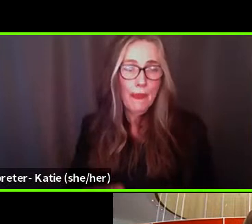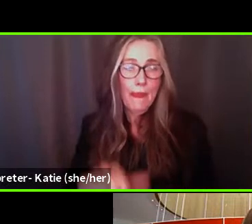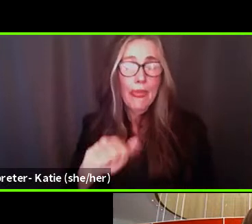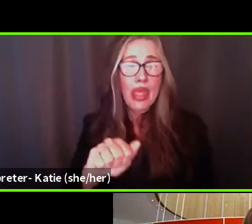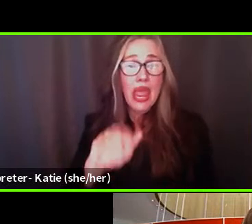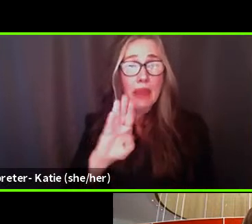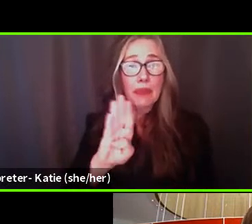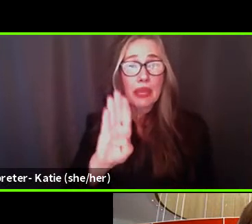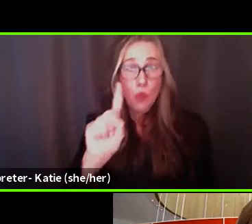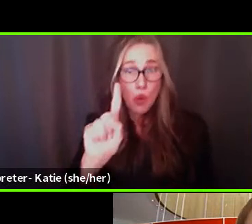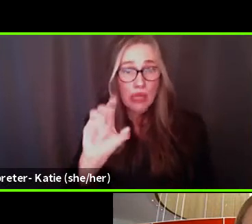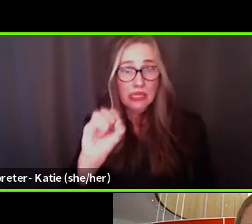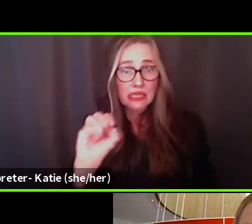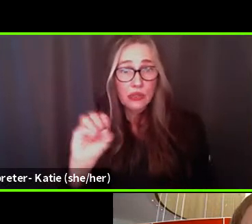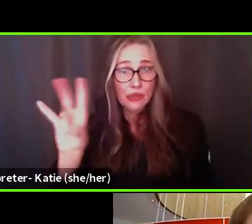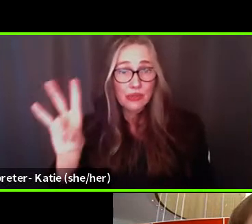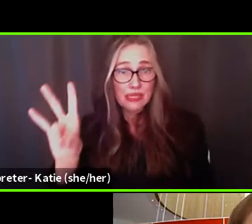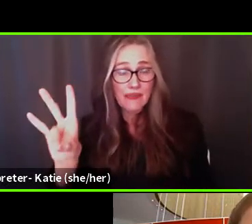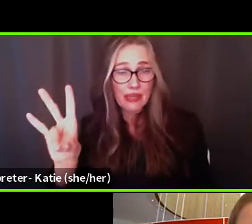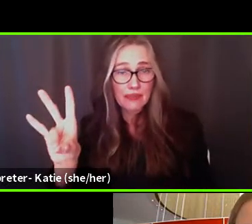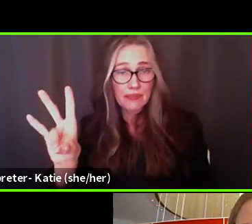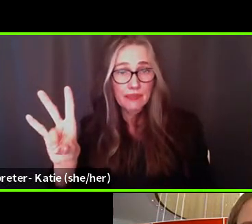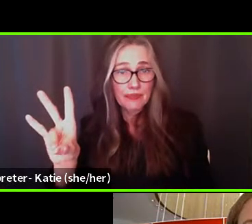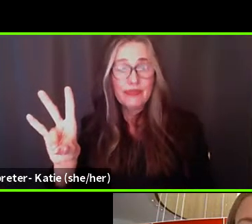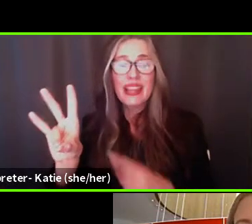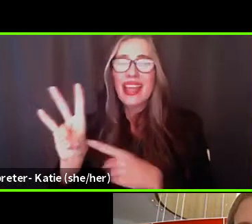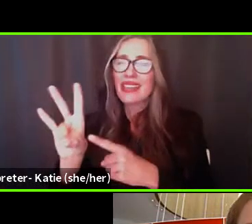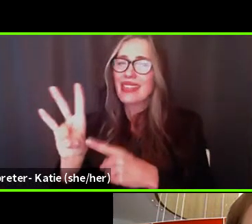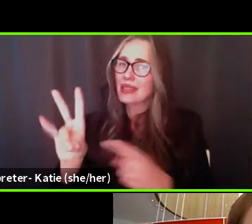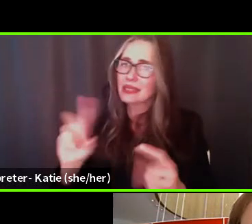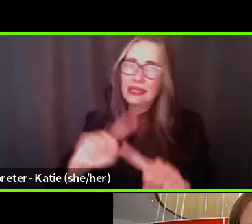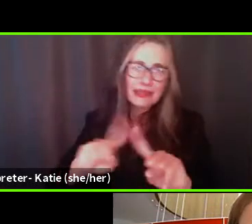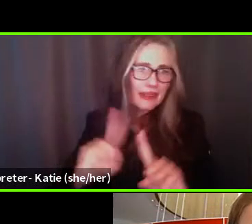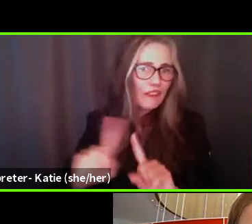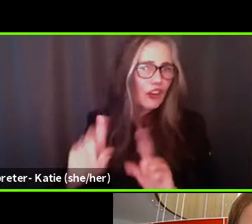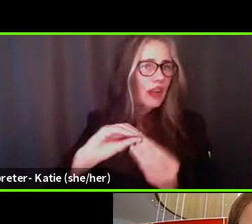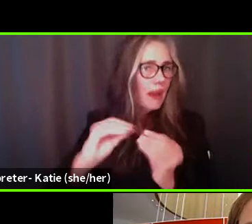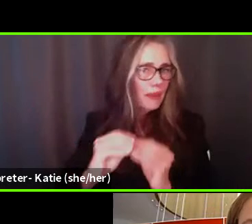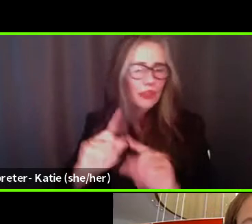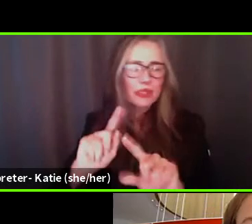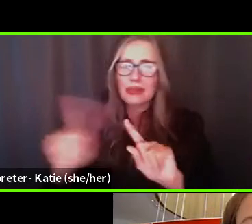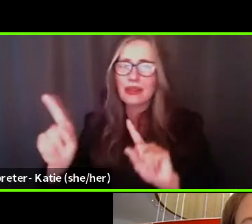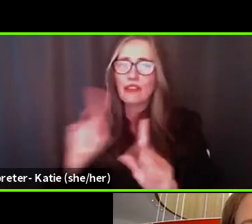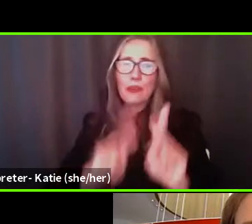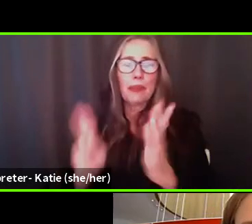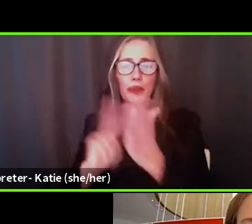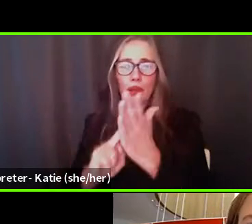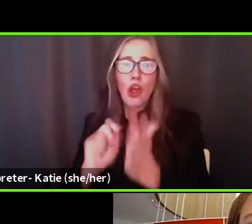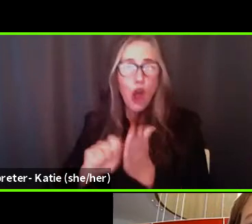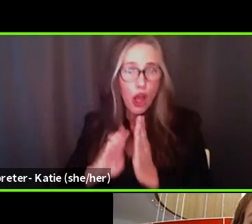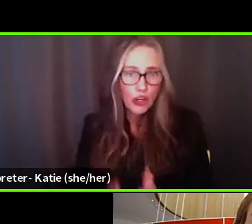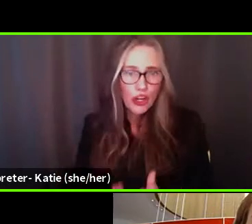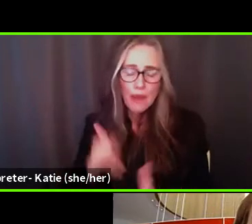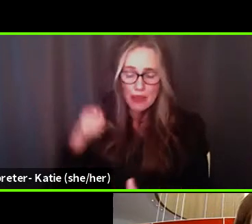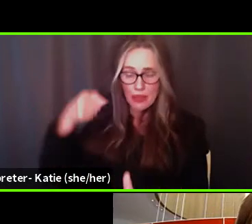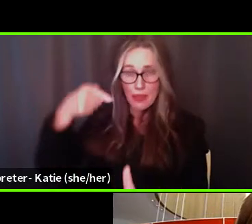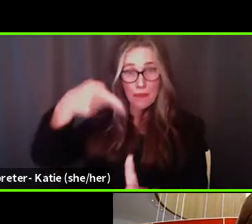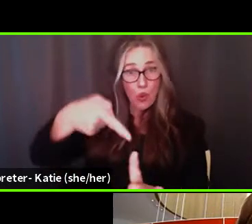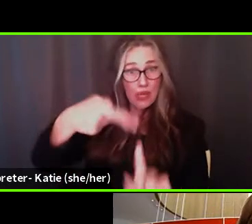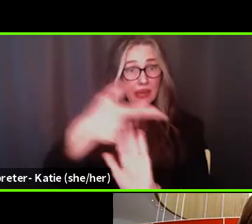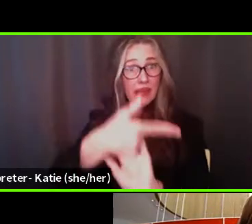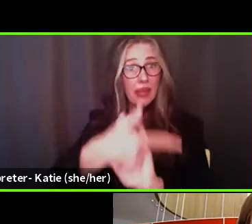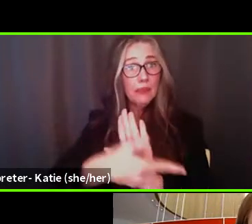ab1007 which has held many different numbers and authors through the years at its core is a bill that would